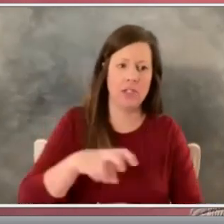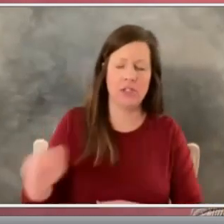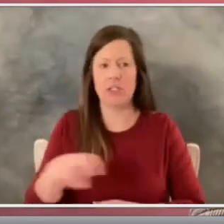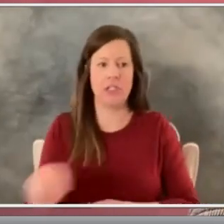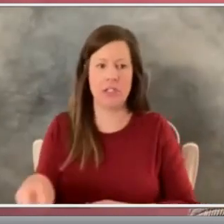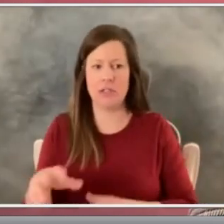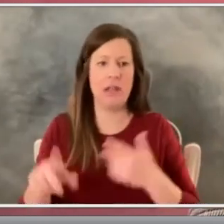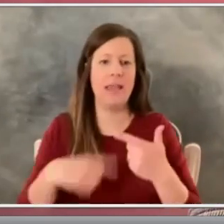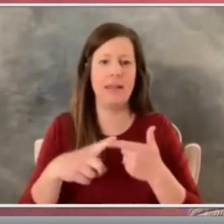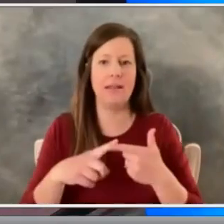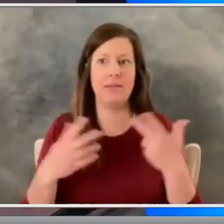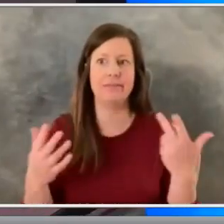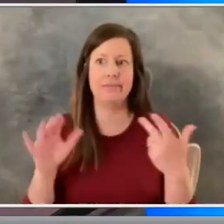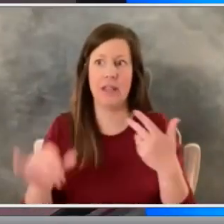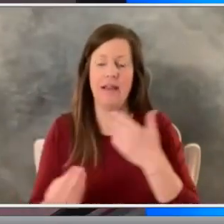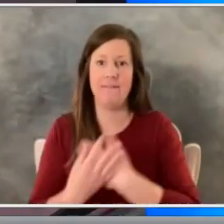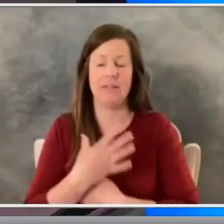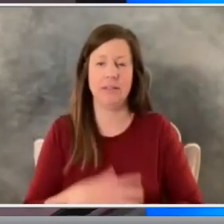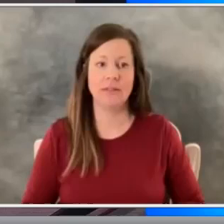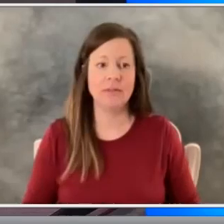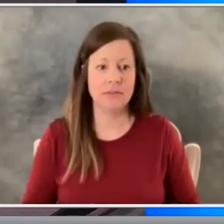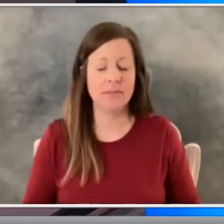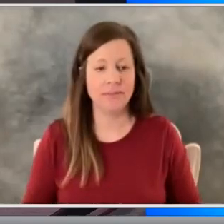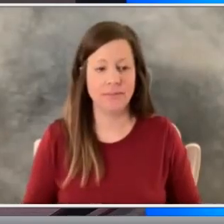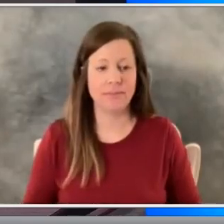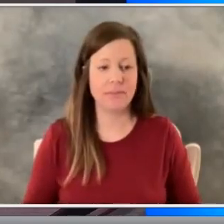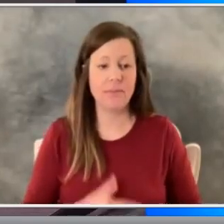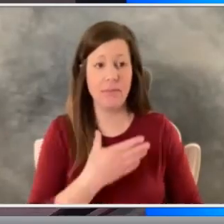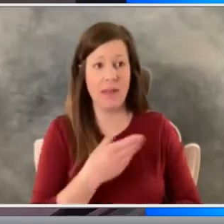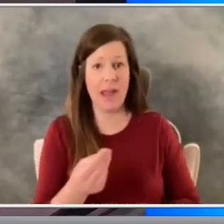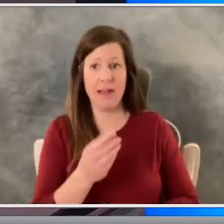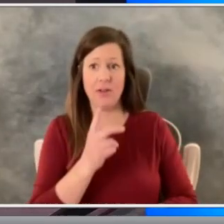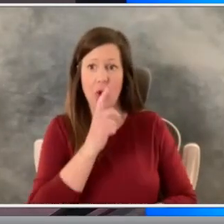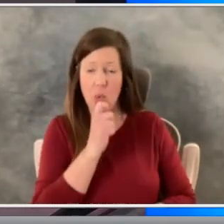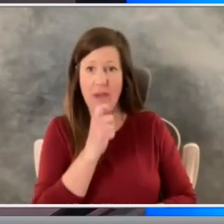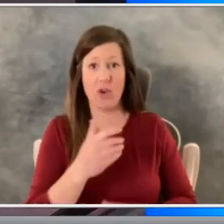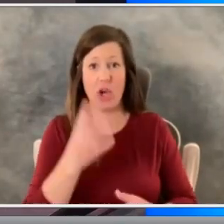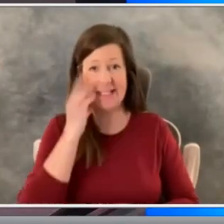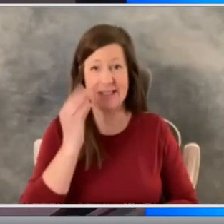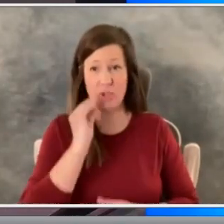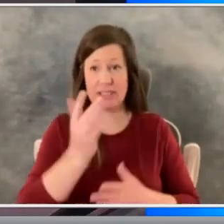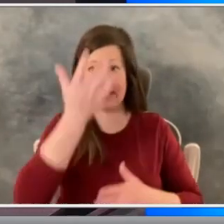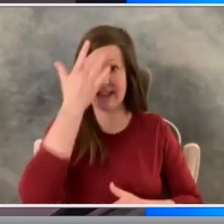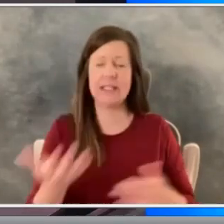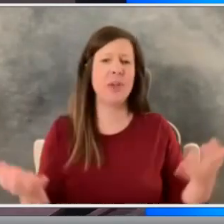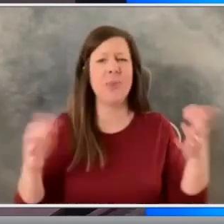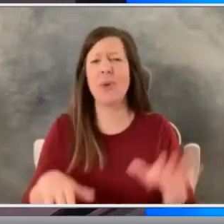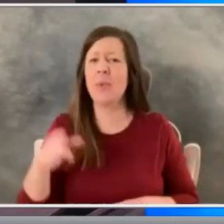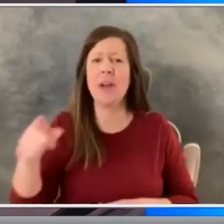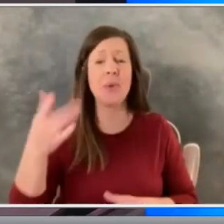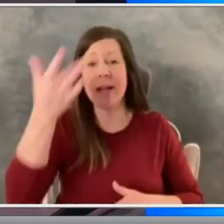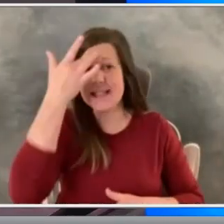wayside. And truly, the loved one who's battling the disease would never want you to get sick over